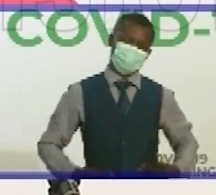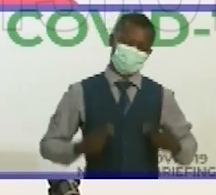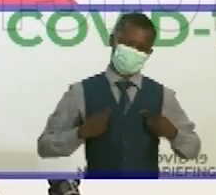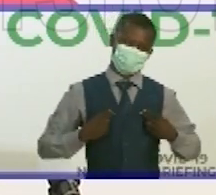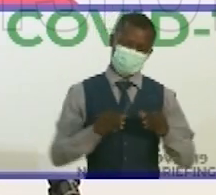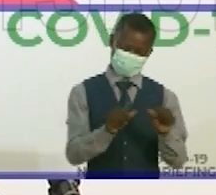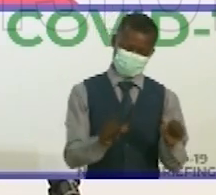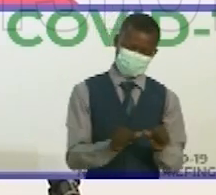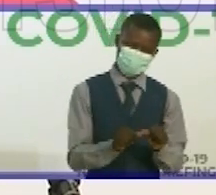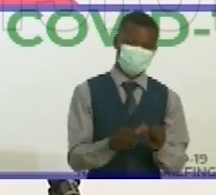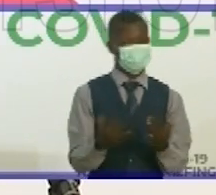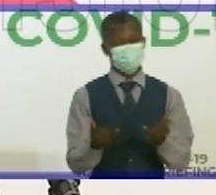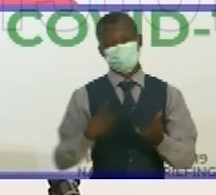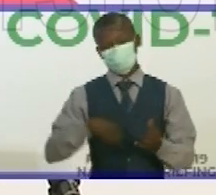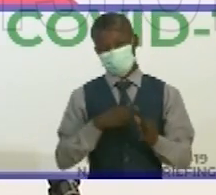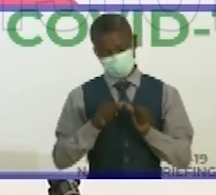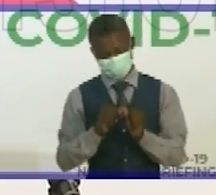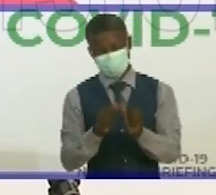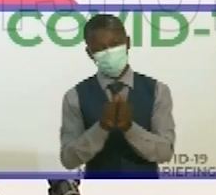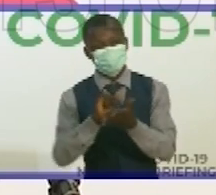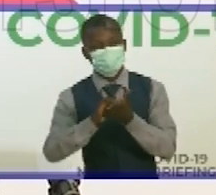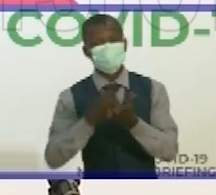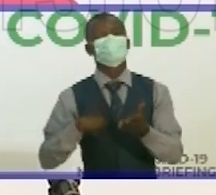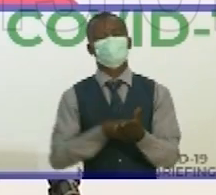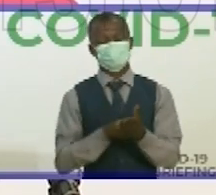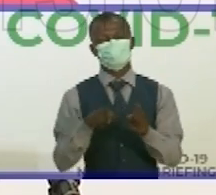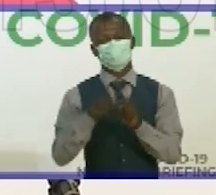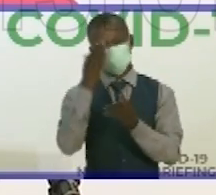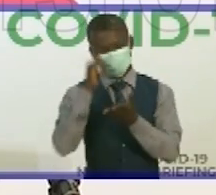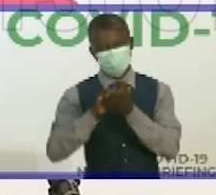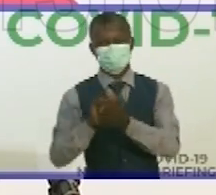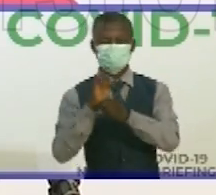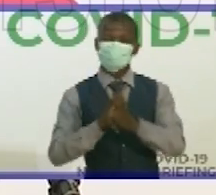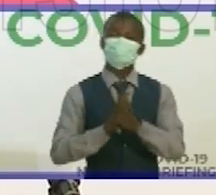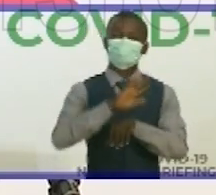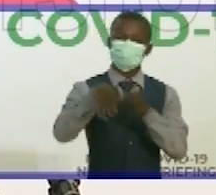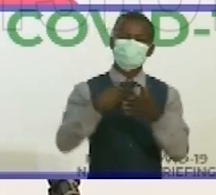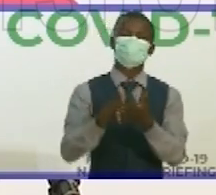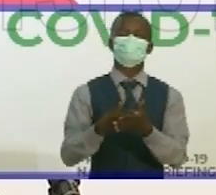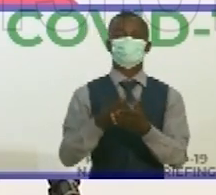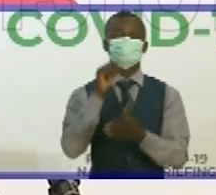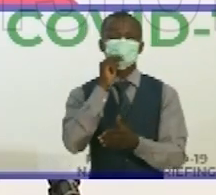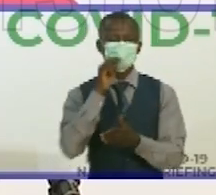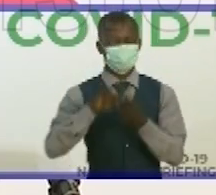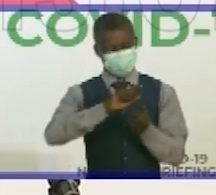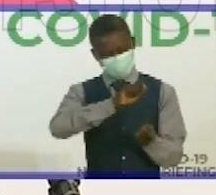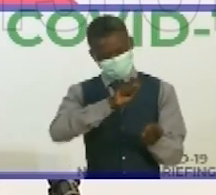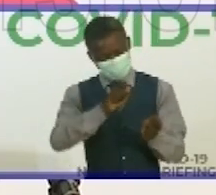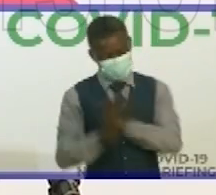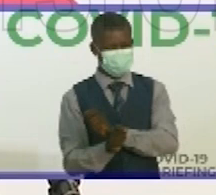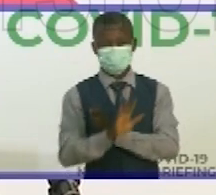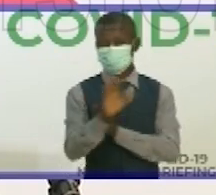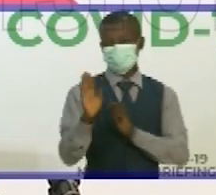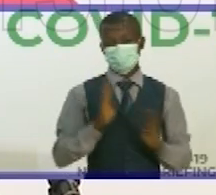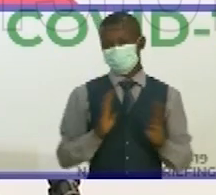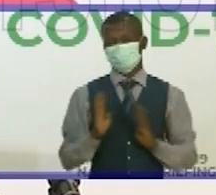While we do that, it shall be the duty of Nigerians to change their behavior and scale